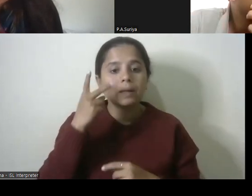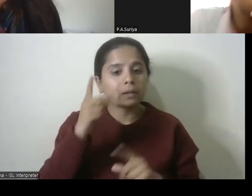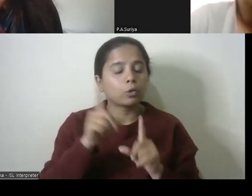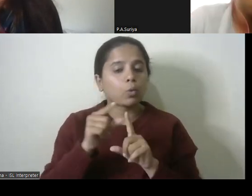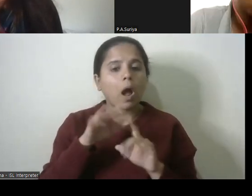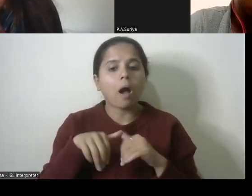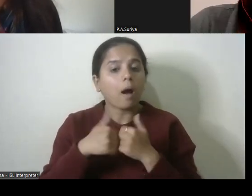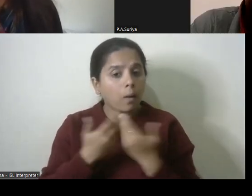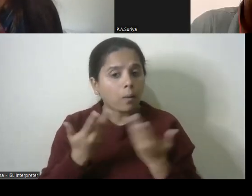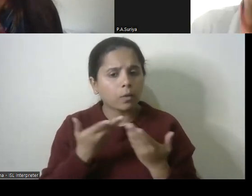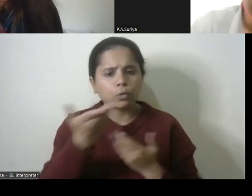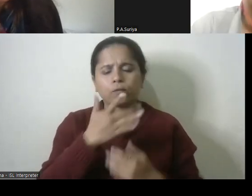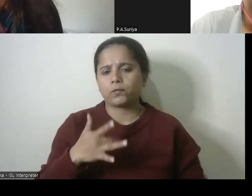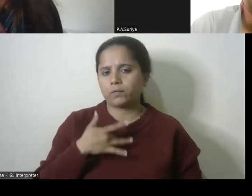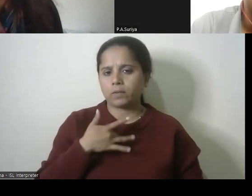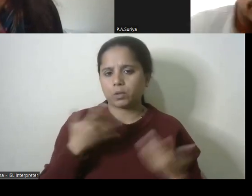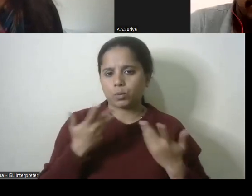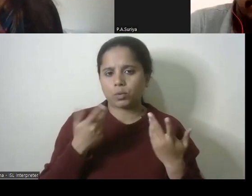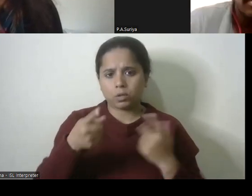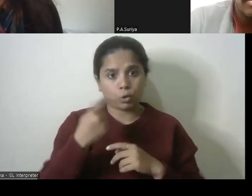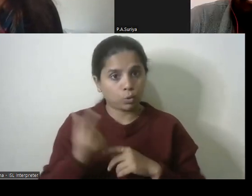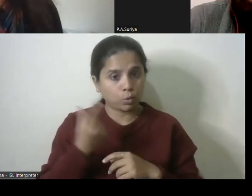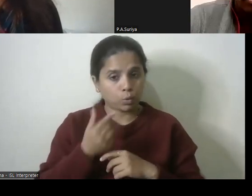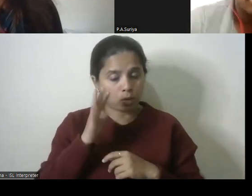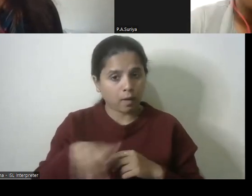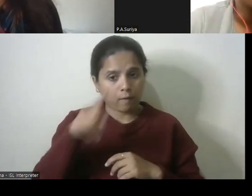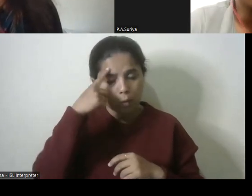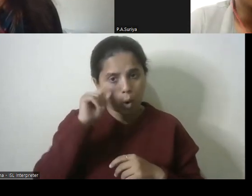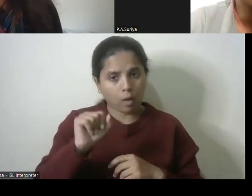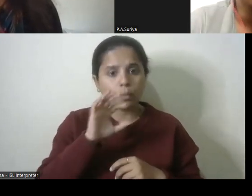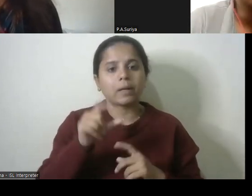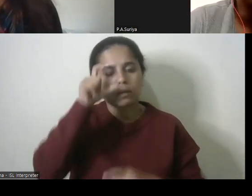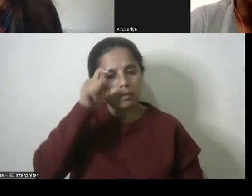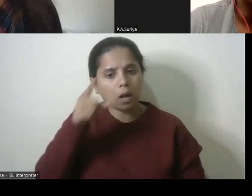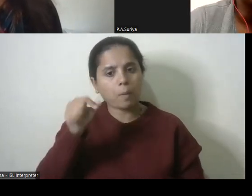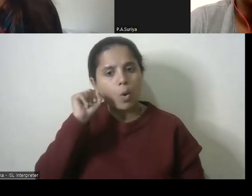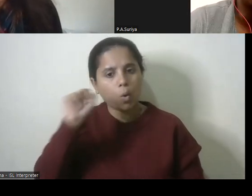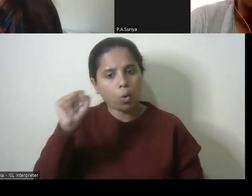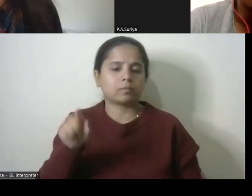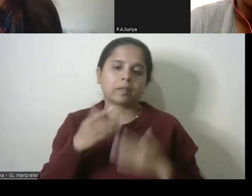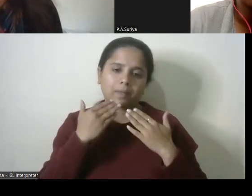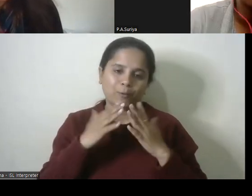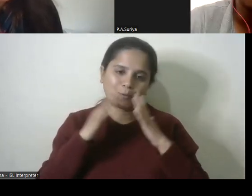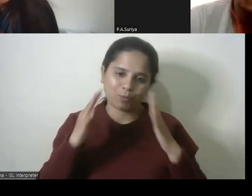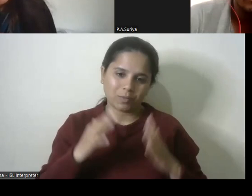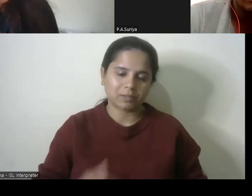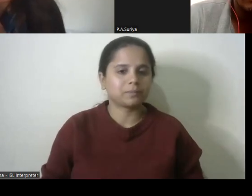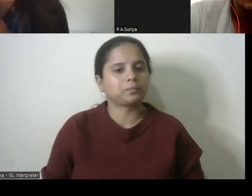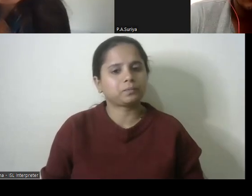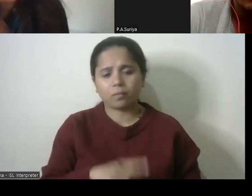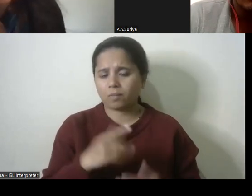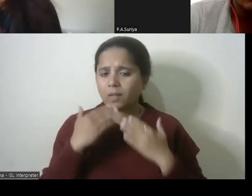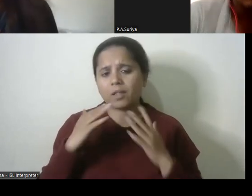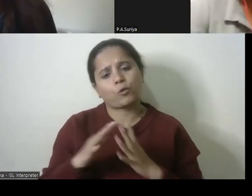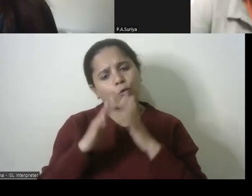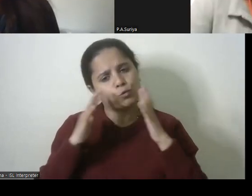how do you feel to use that framework based on the Ambedkar thoughts? Thank you so much. Thank you so